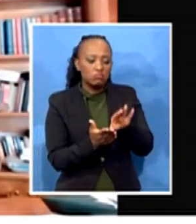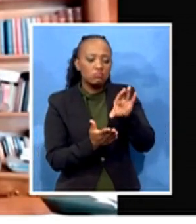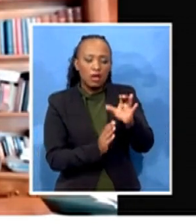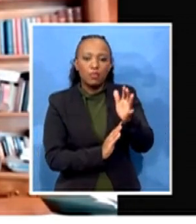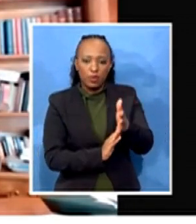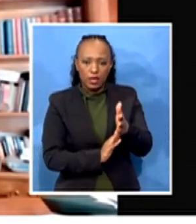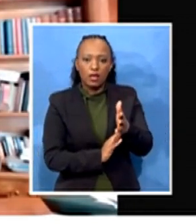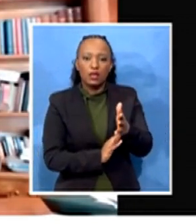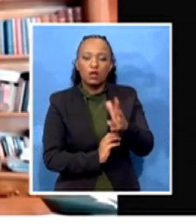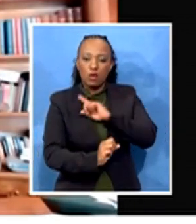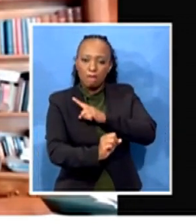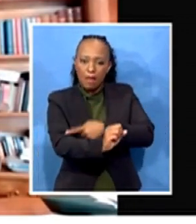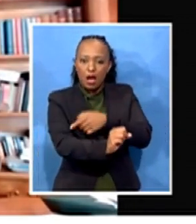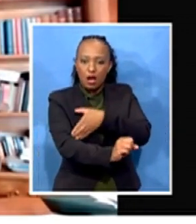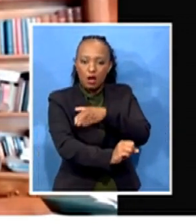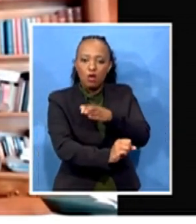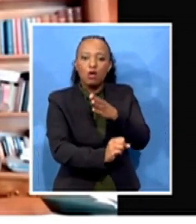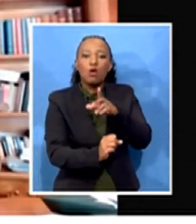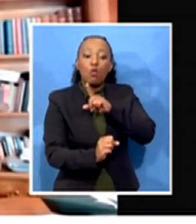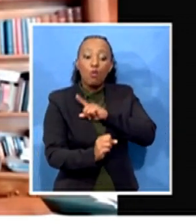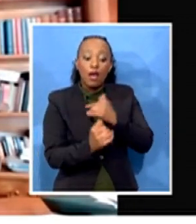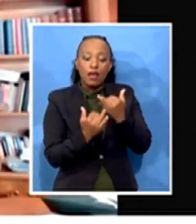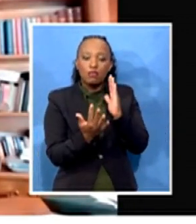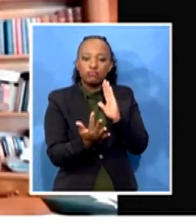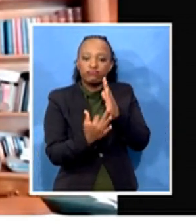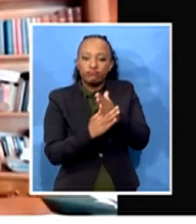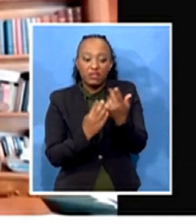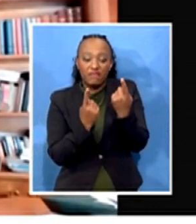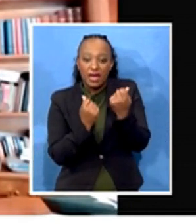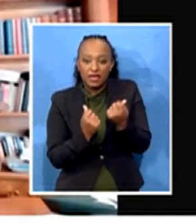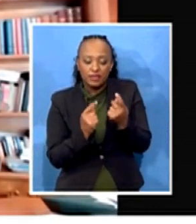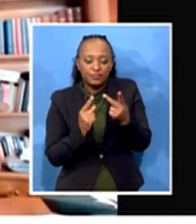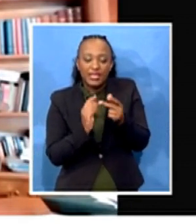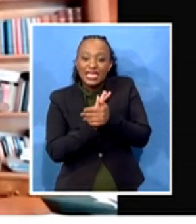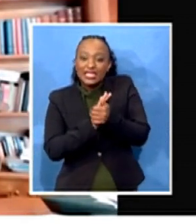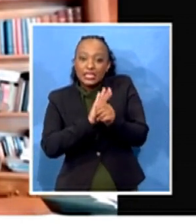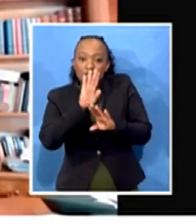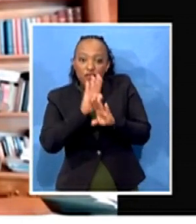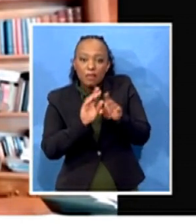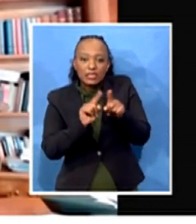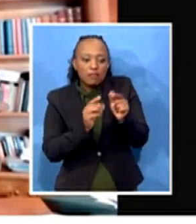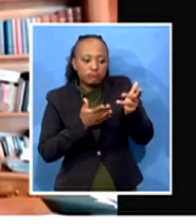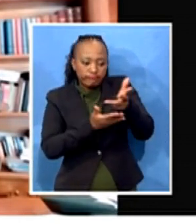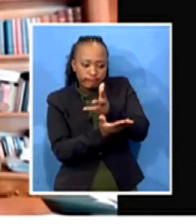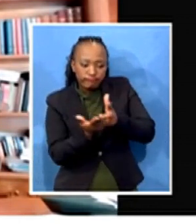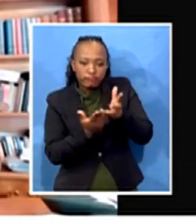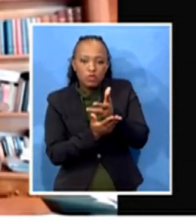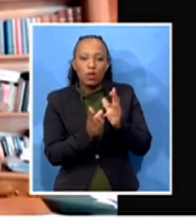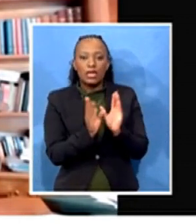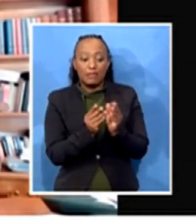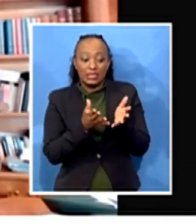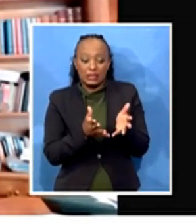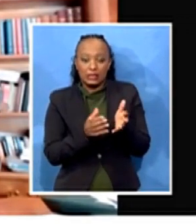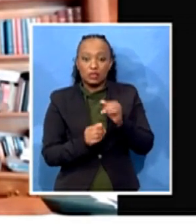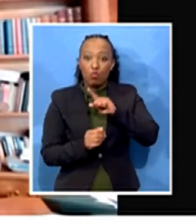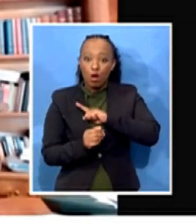finance and skills development will also be discussed here, because they are crucial in